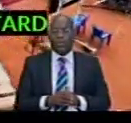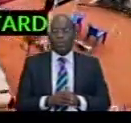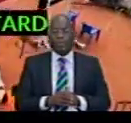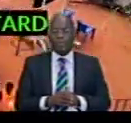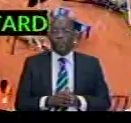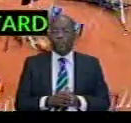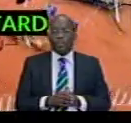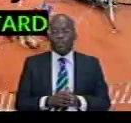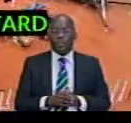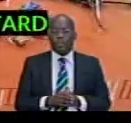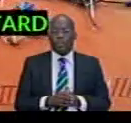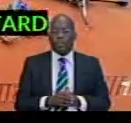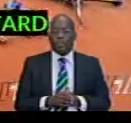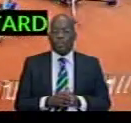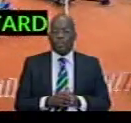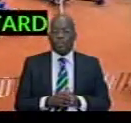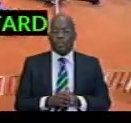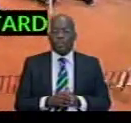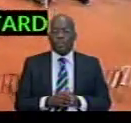Selon ta foi.